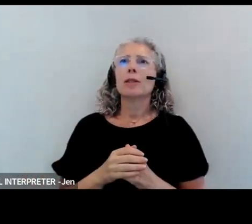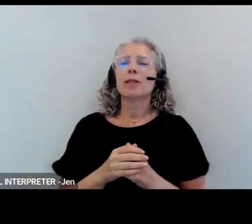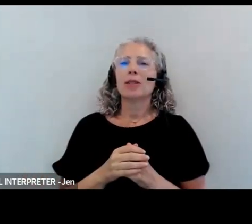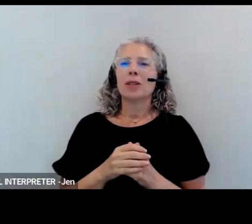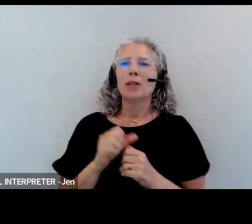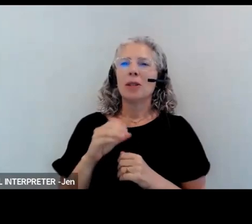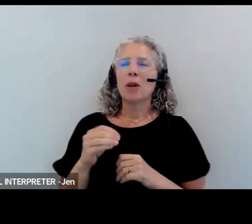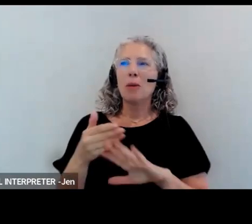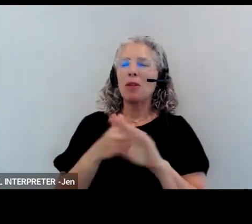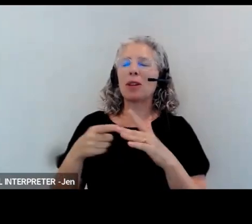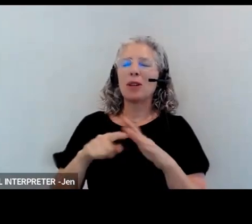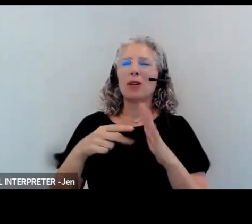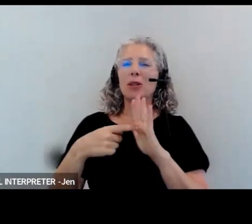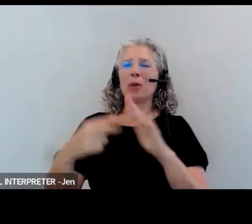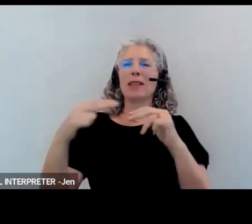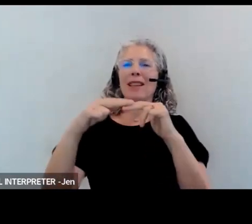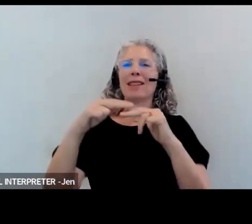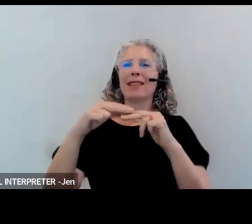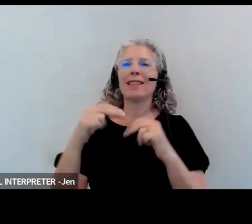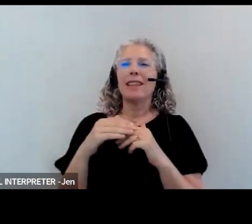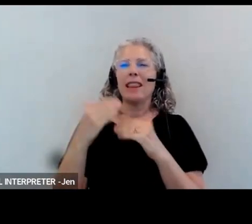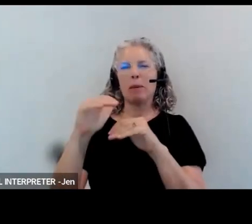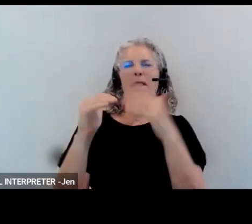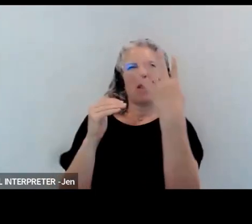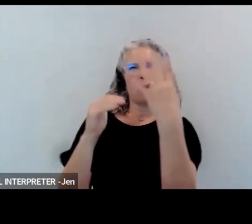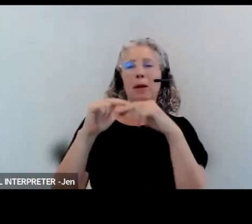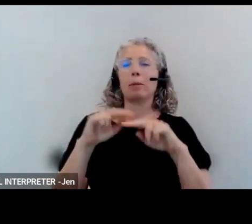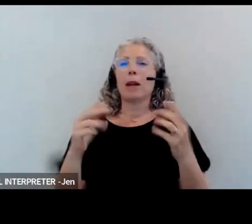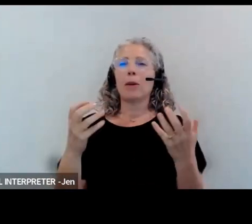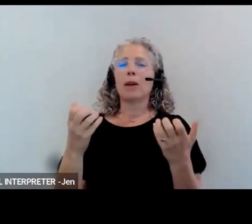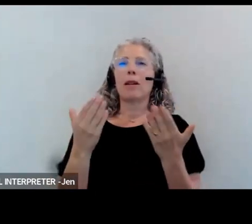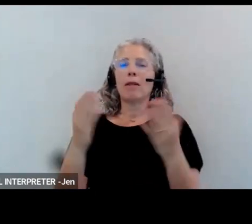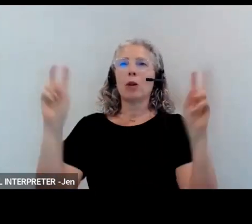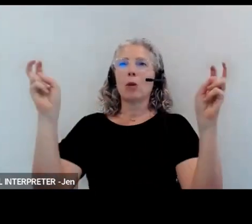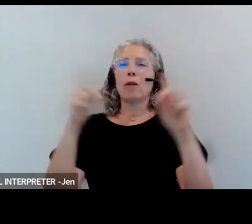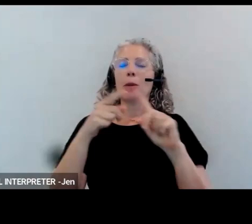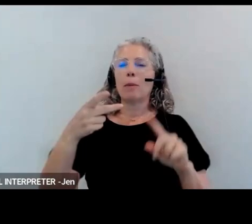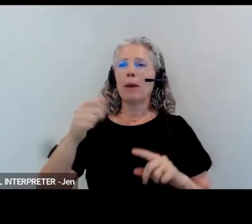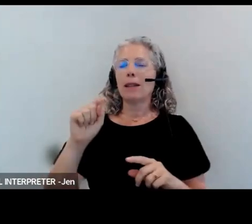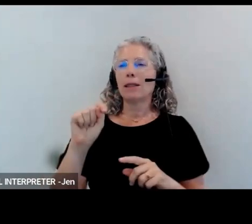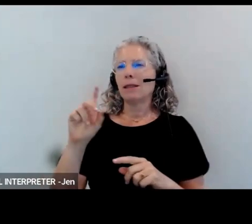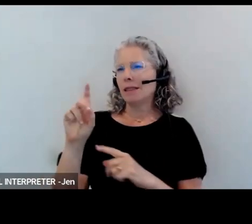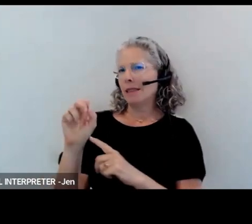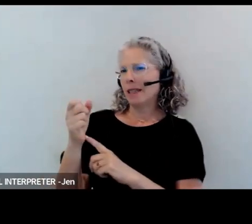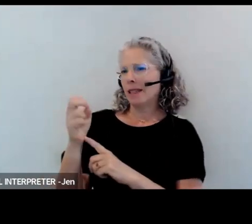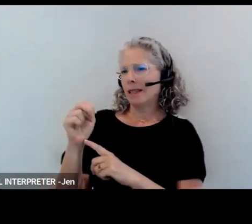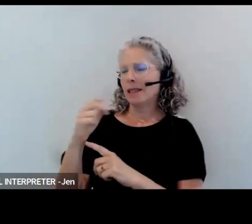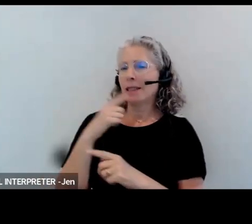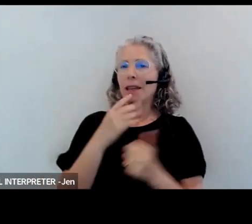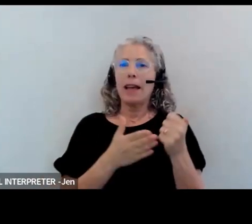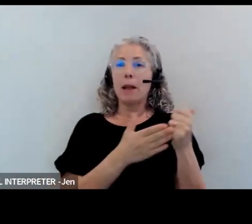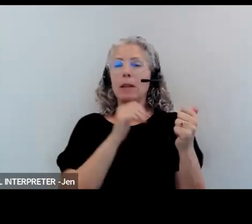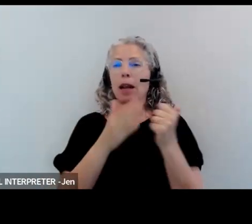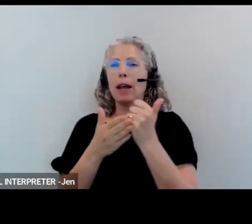pulling slides up, and I just have four of them that I want to offer you, is a quote from Pat Deegan, which is, help isn't